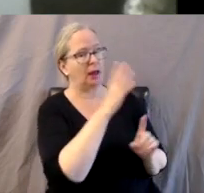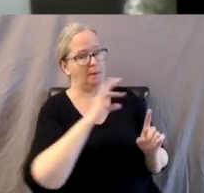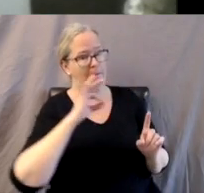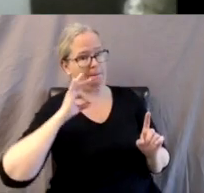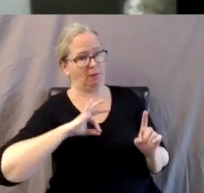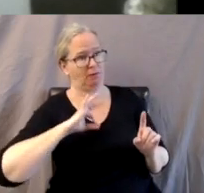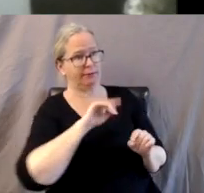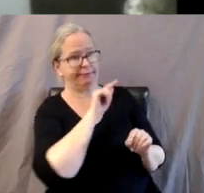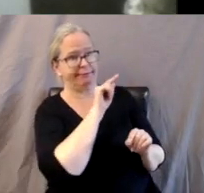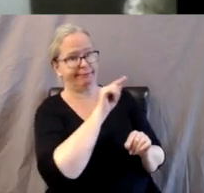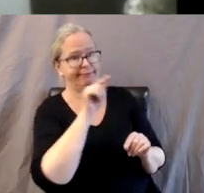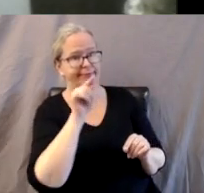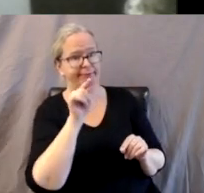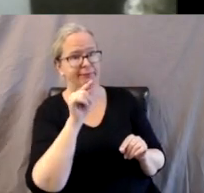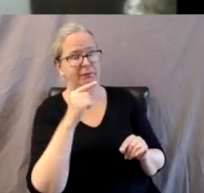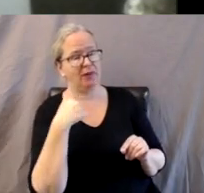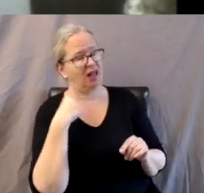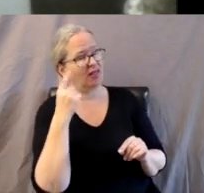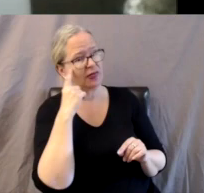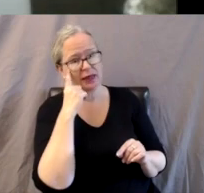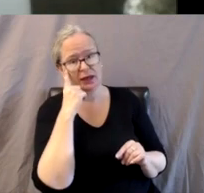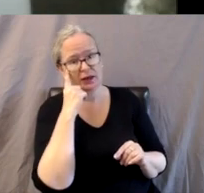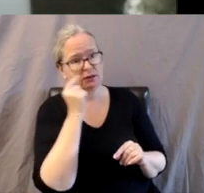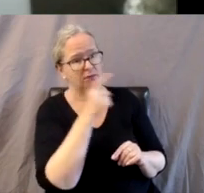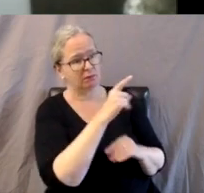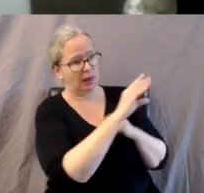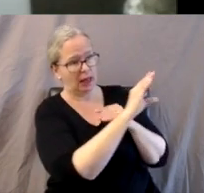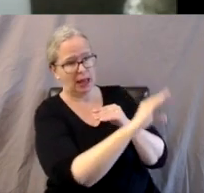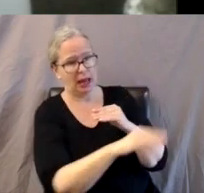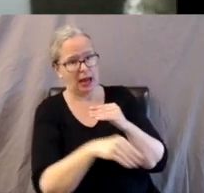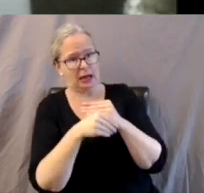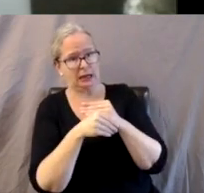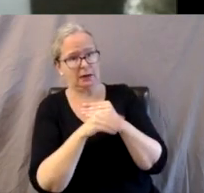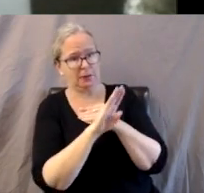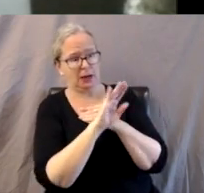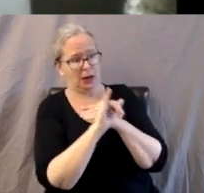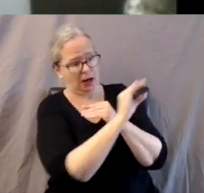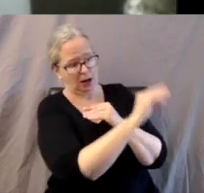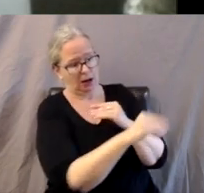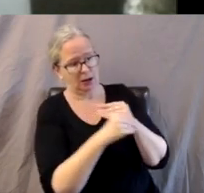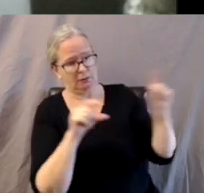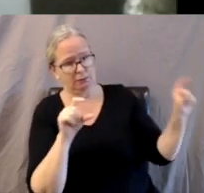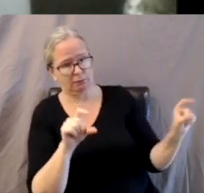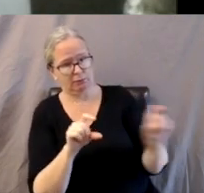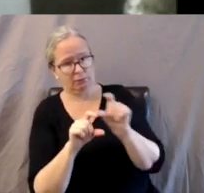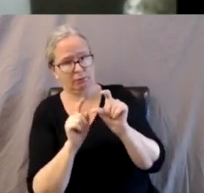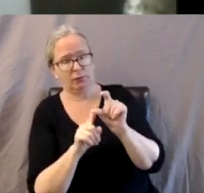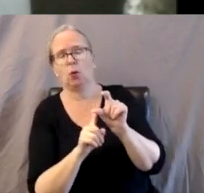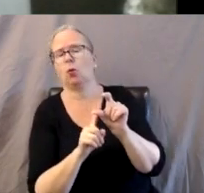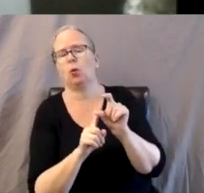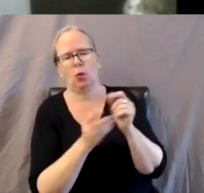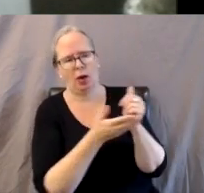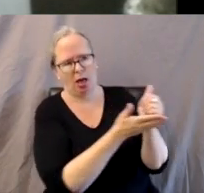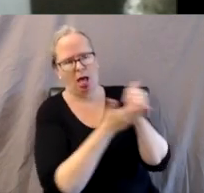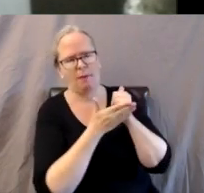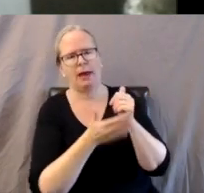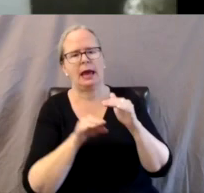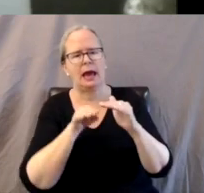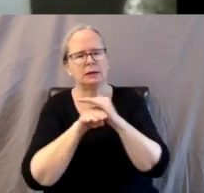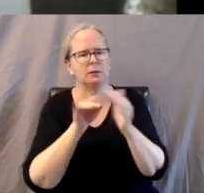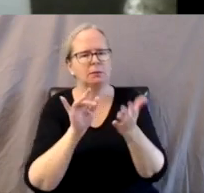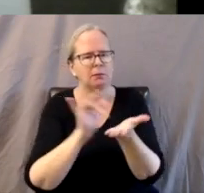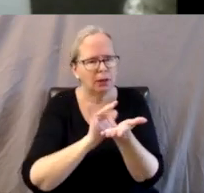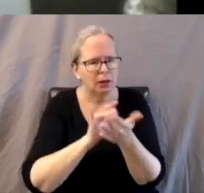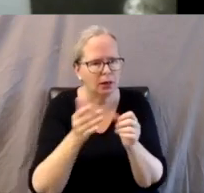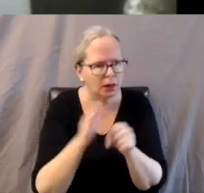would be better because you would get all your medical benefits paid for. you'd get all your drugs paid for,